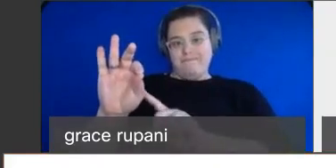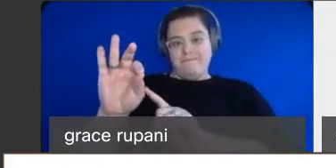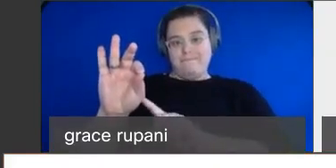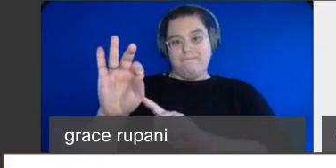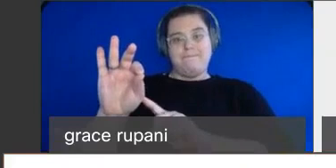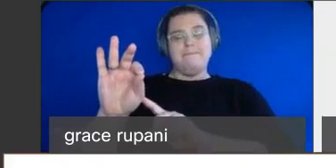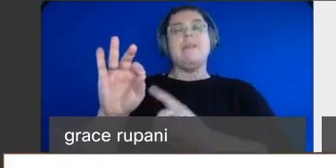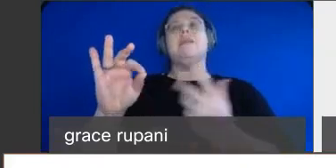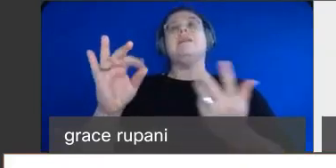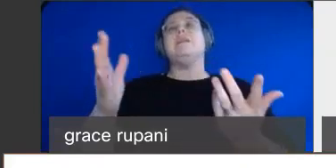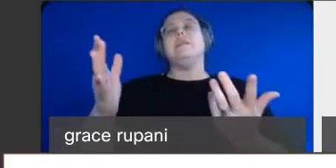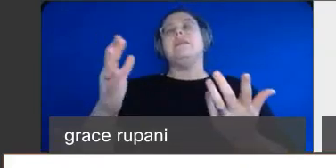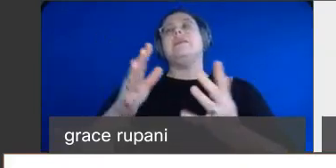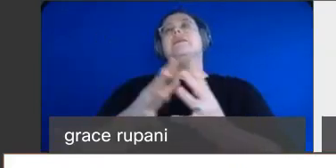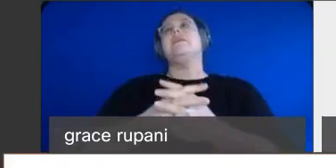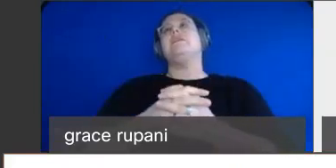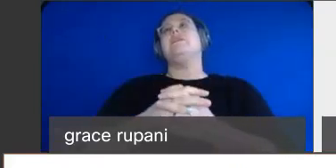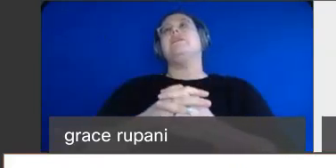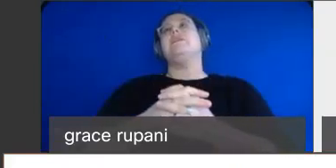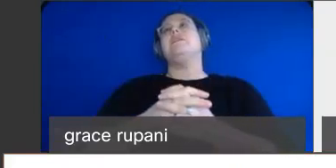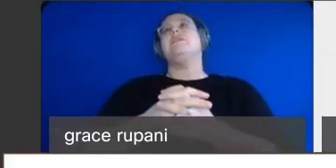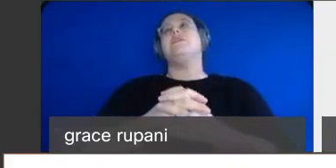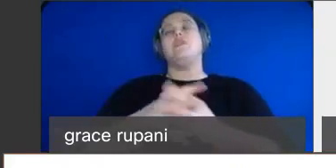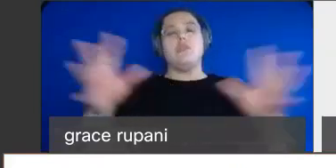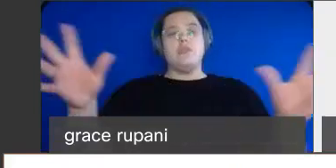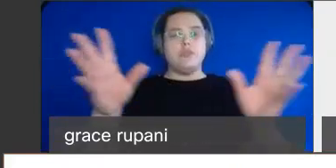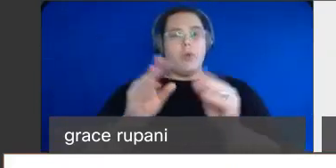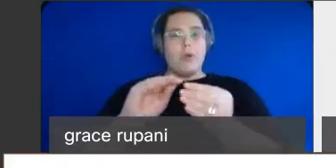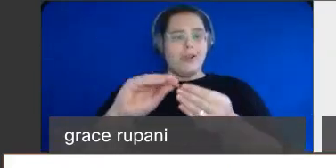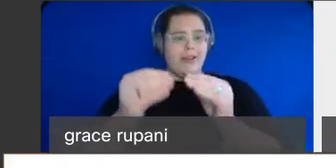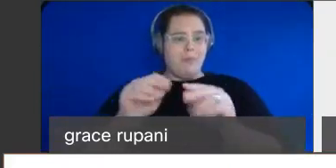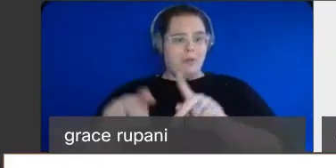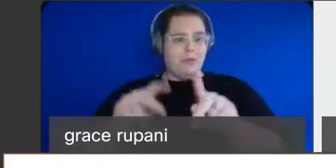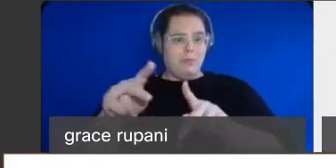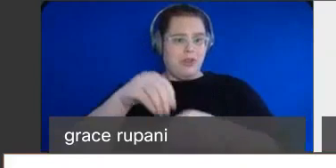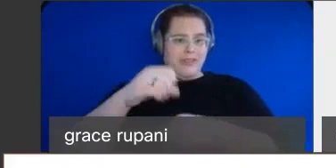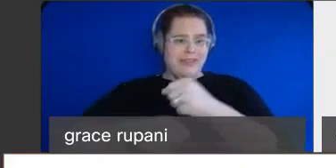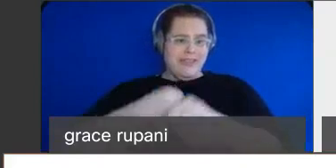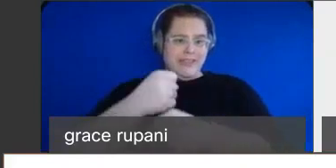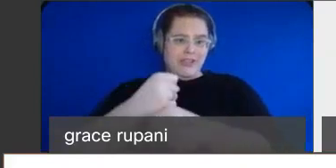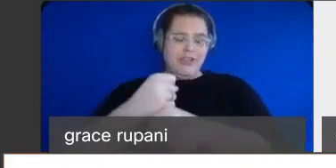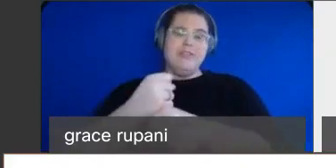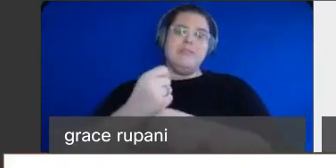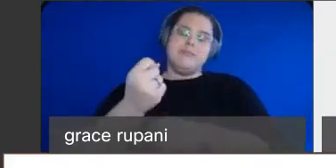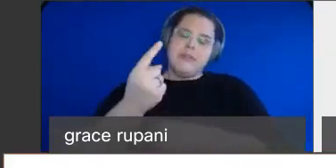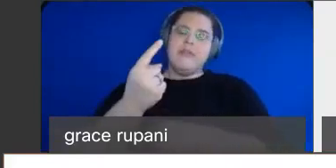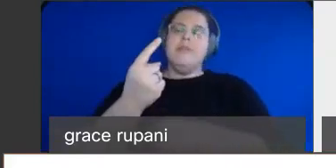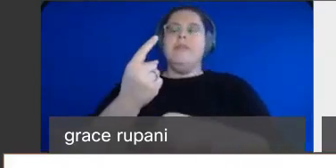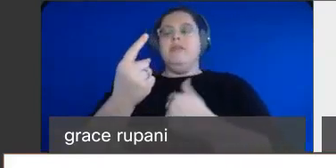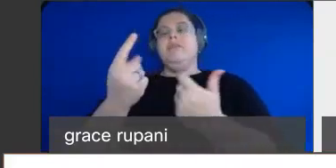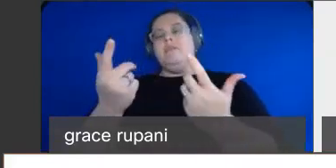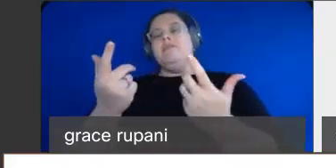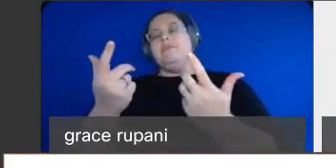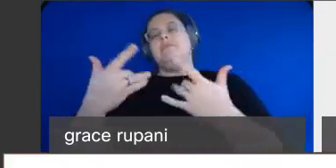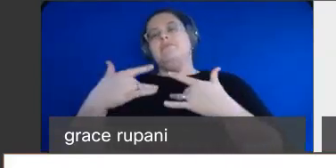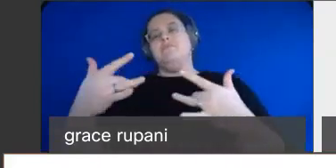when I look at the total number of people who were there in the year, which is more than we currently have there because we have lost some of those people, but in terms